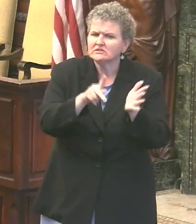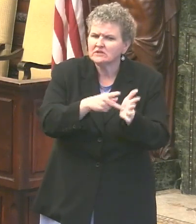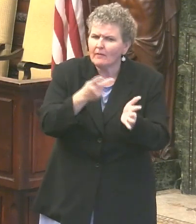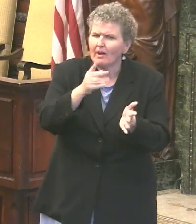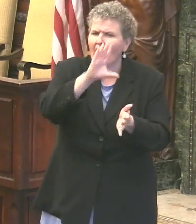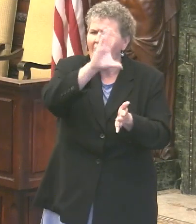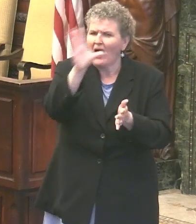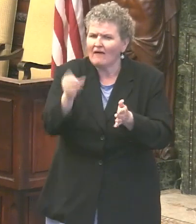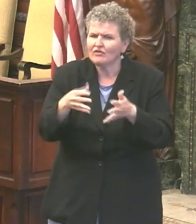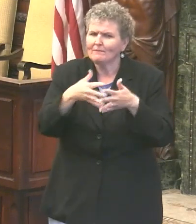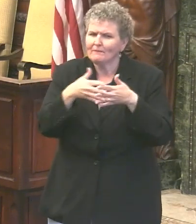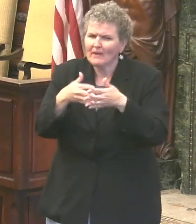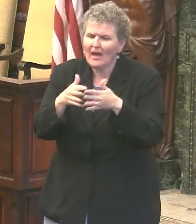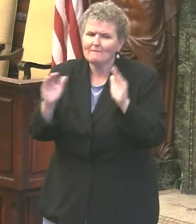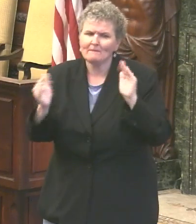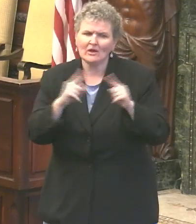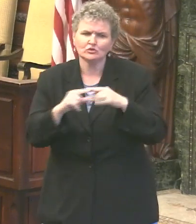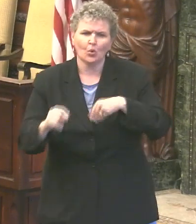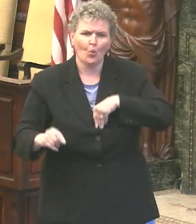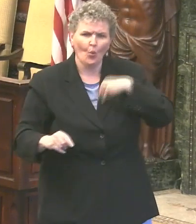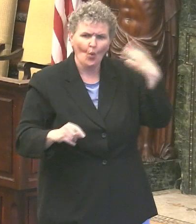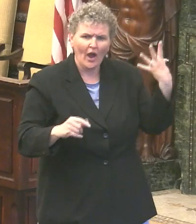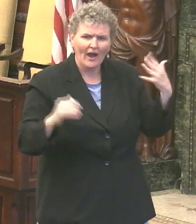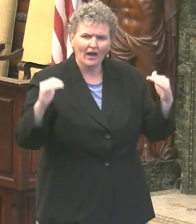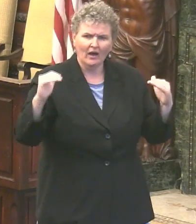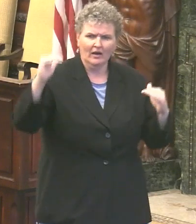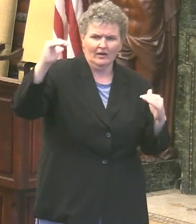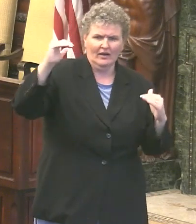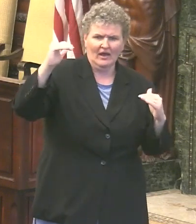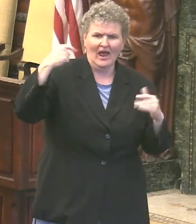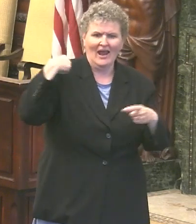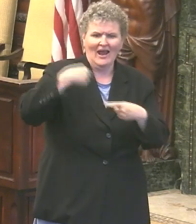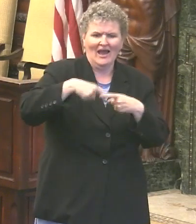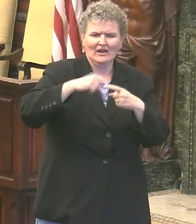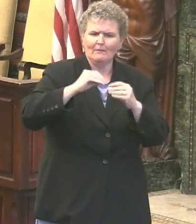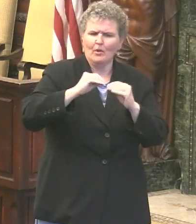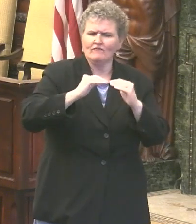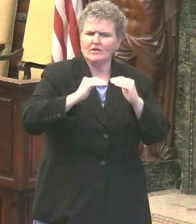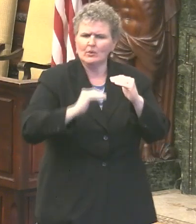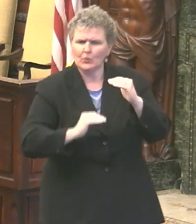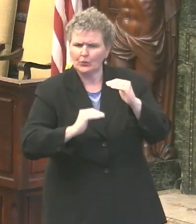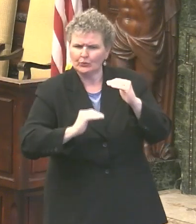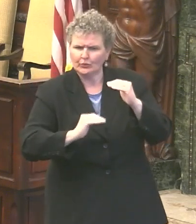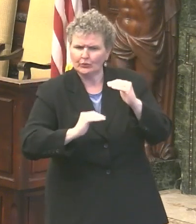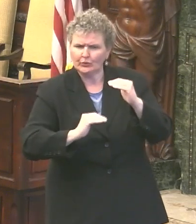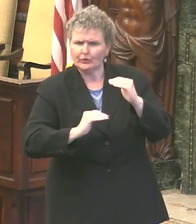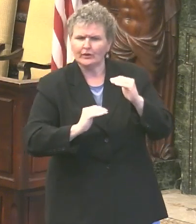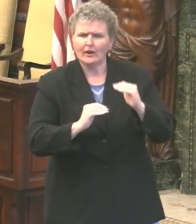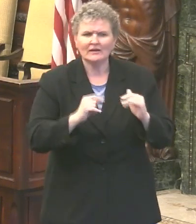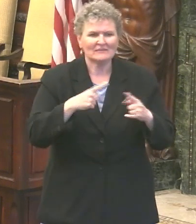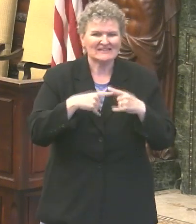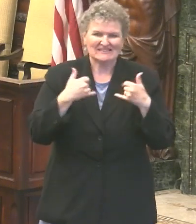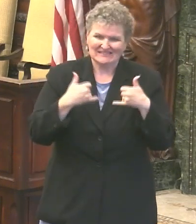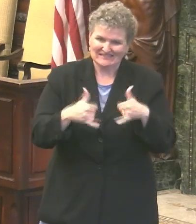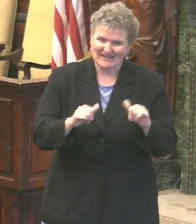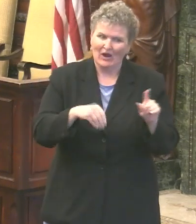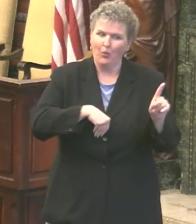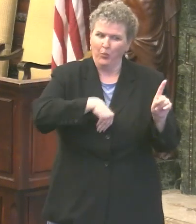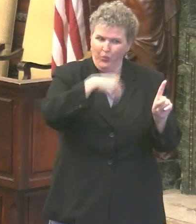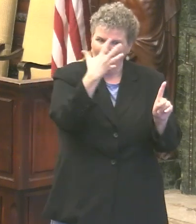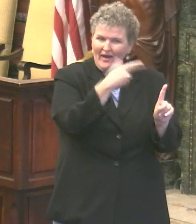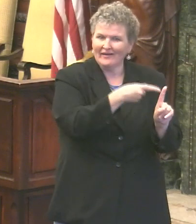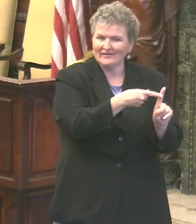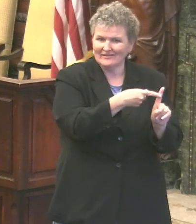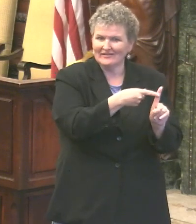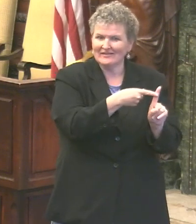who were tested so far. Latinos, maybe a little less, maybe more average as far as on a population rate basis. We